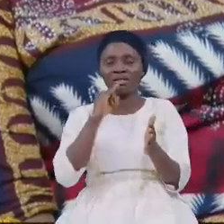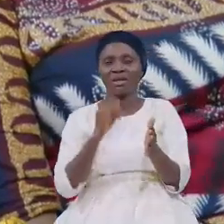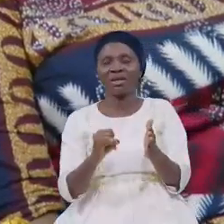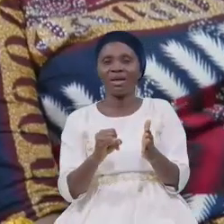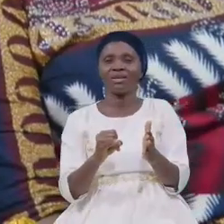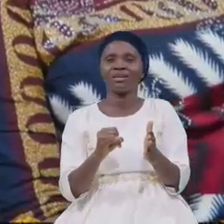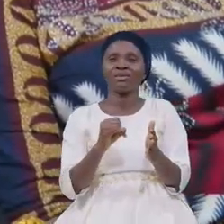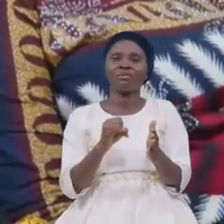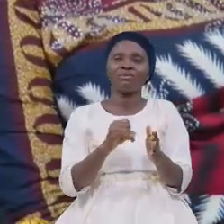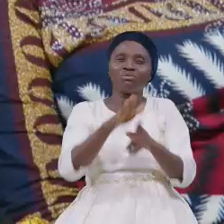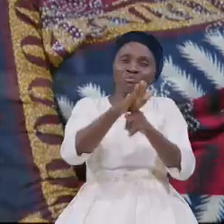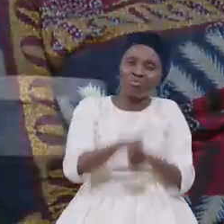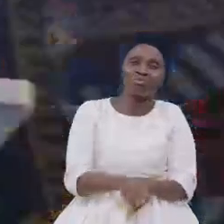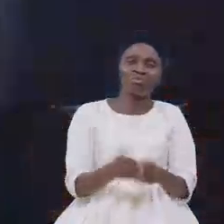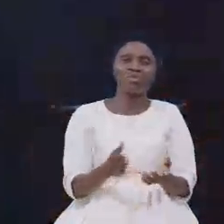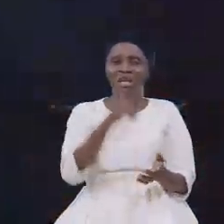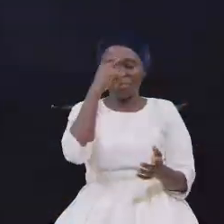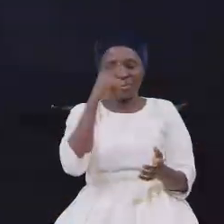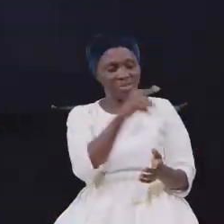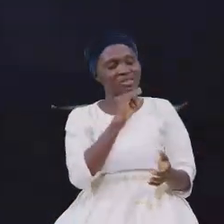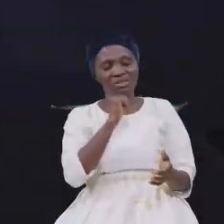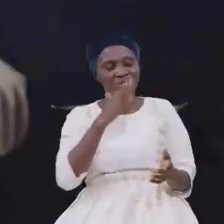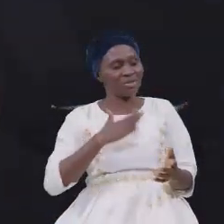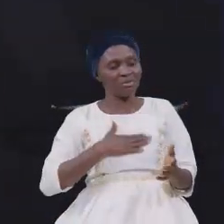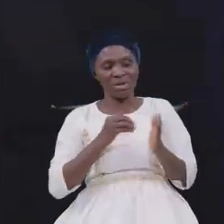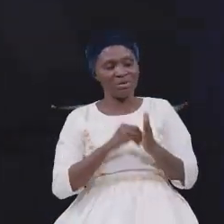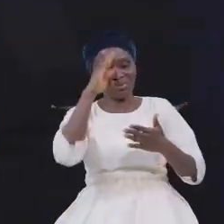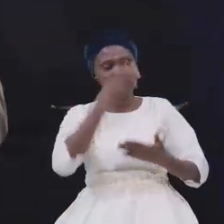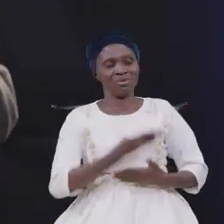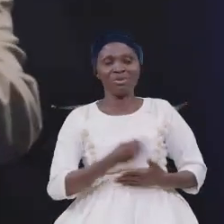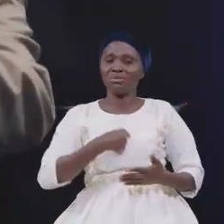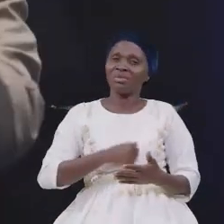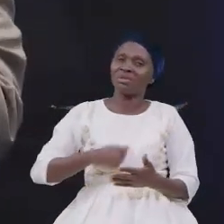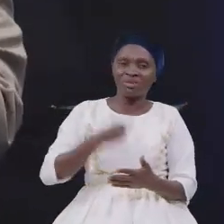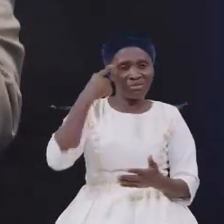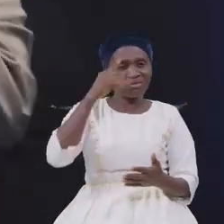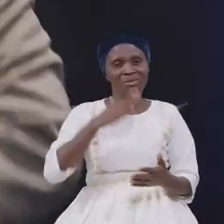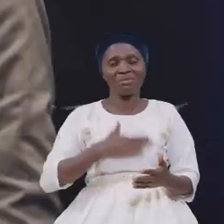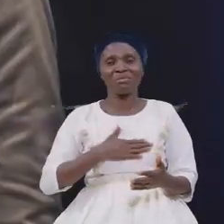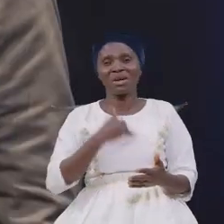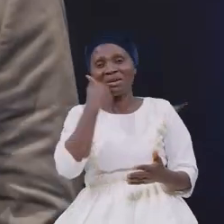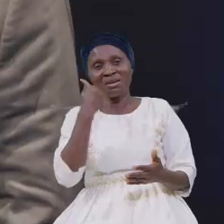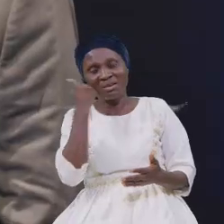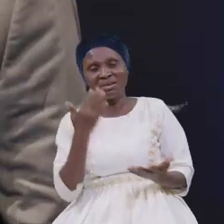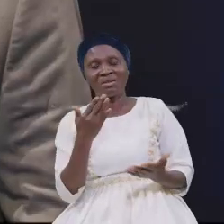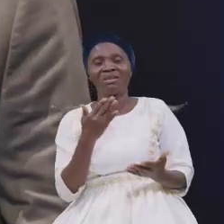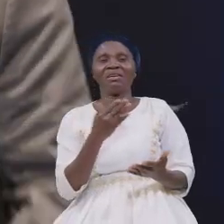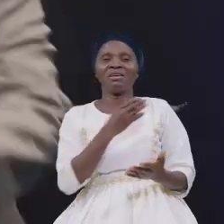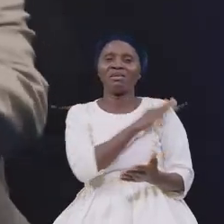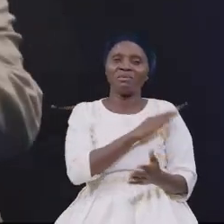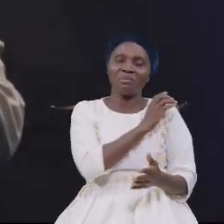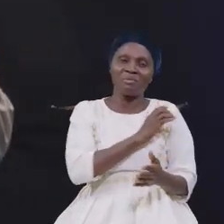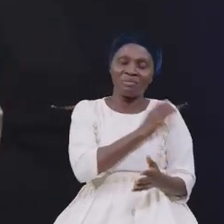lies. I'm sorry for my immorality. I am sorry for what I've done. Let the wicked forsake his